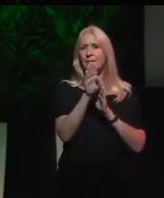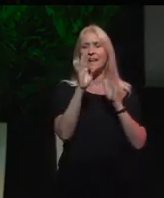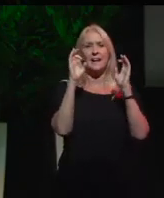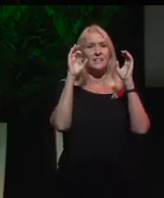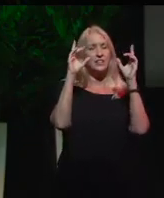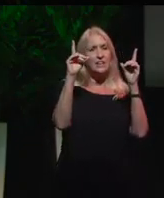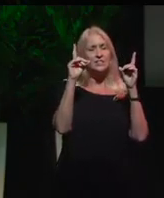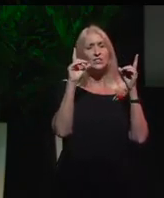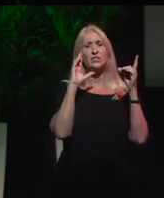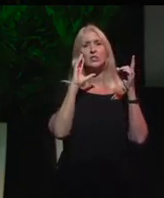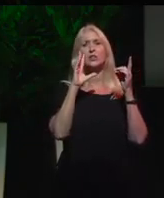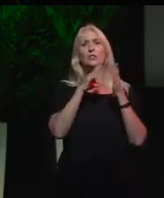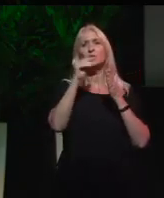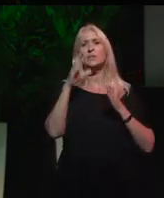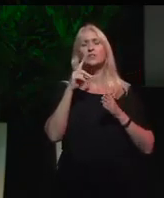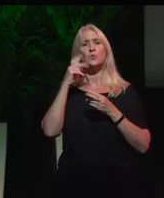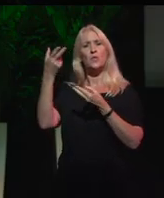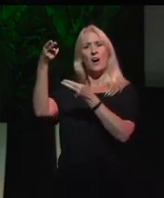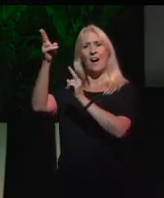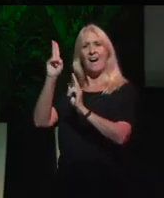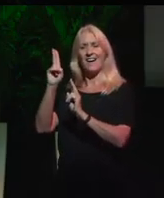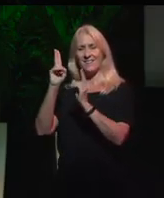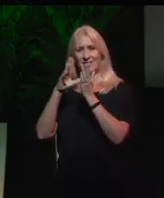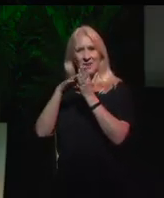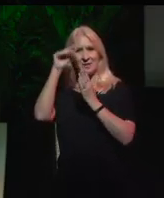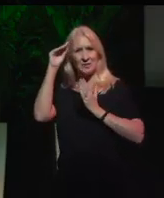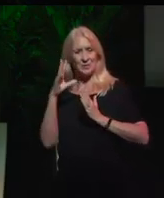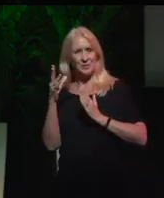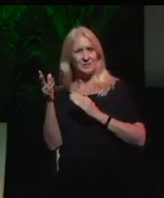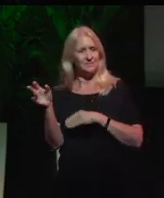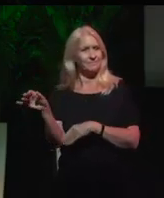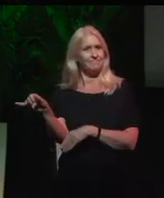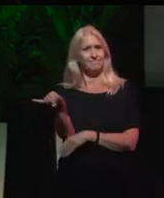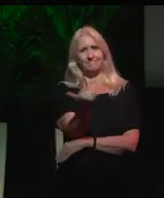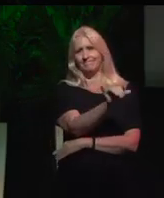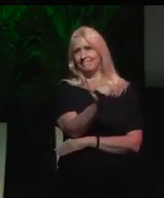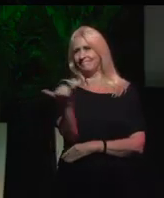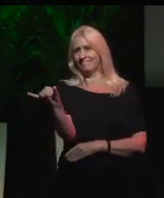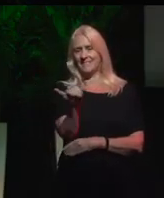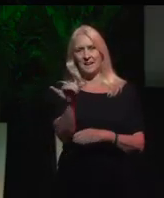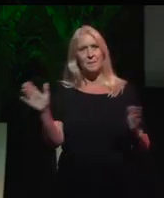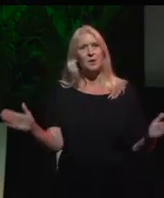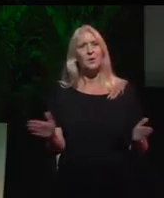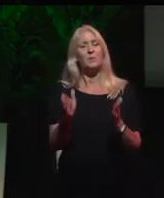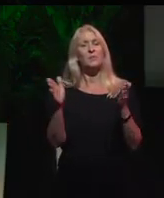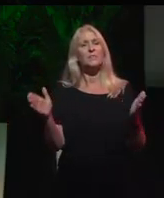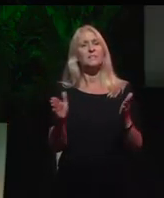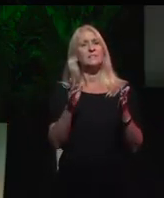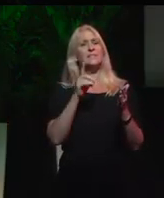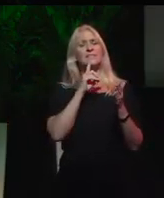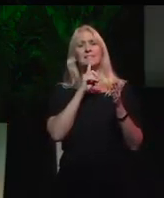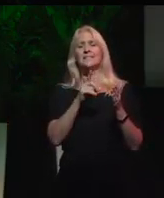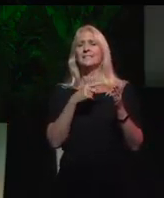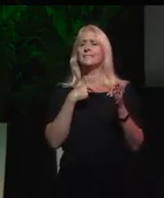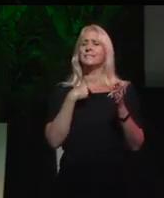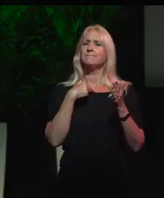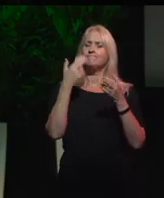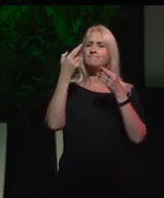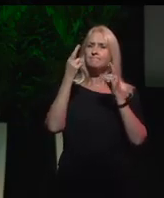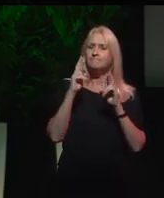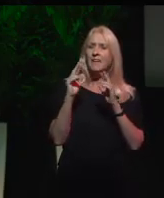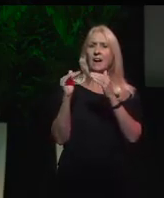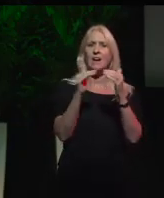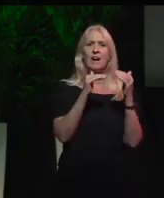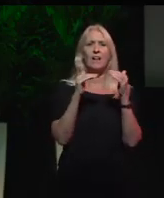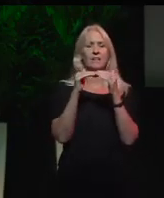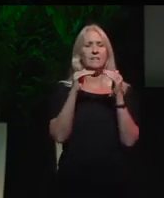student to the honor student. And as our esteemed colleagues have noted during this morning's session, FSCJ